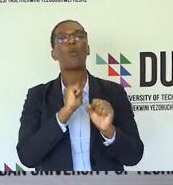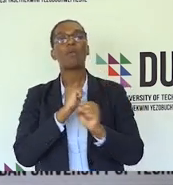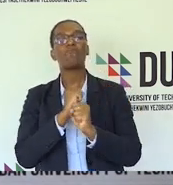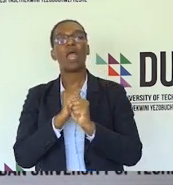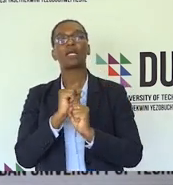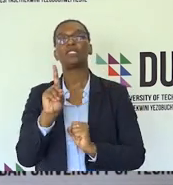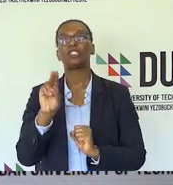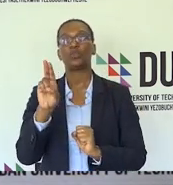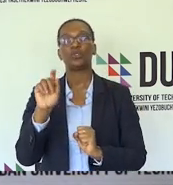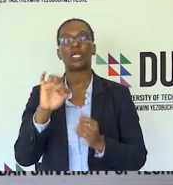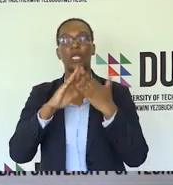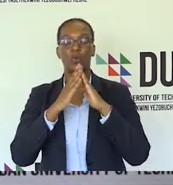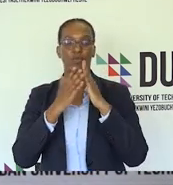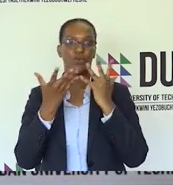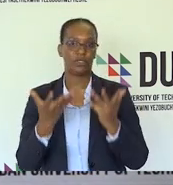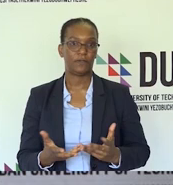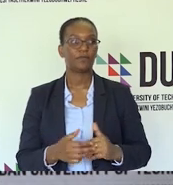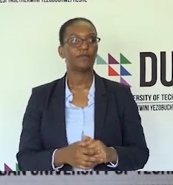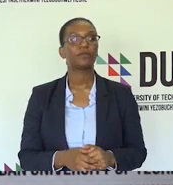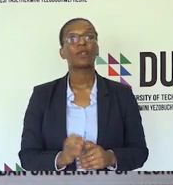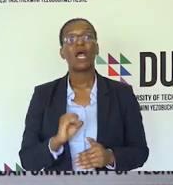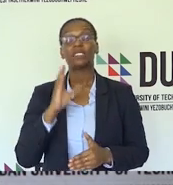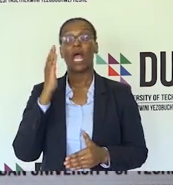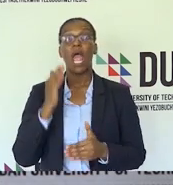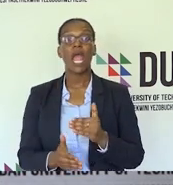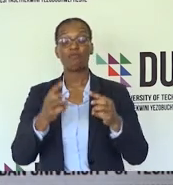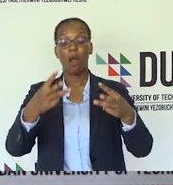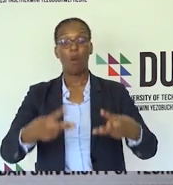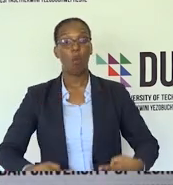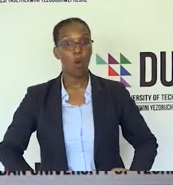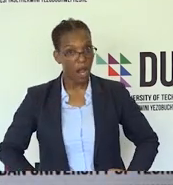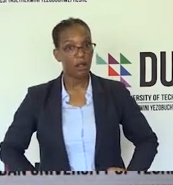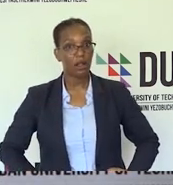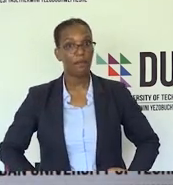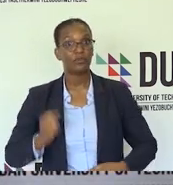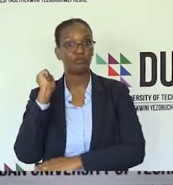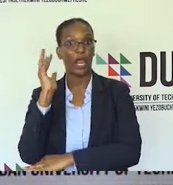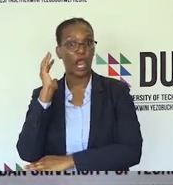our broader society. As I end my welcome remarks,